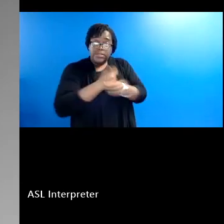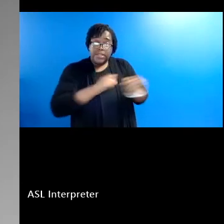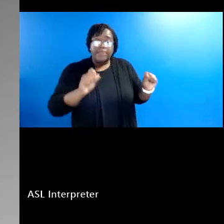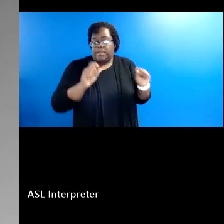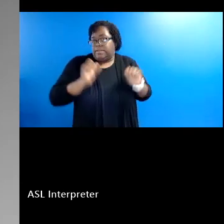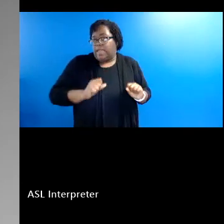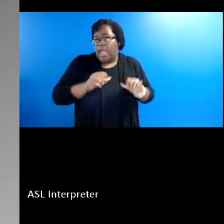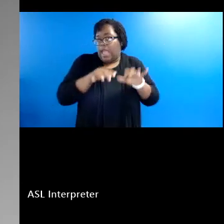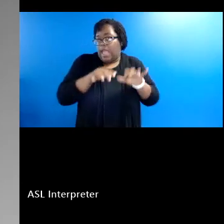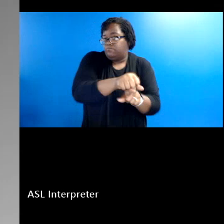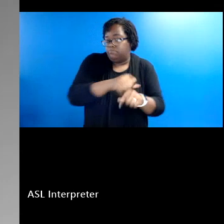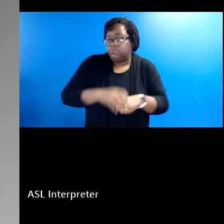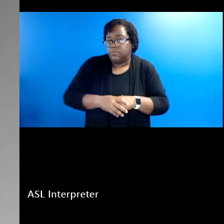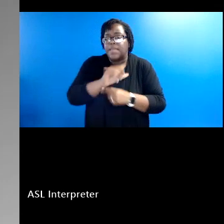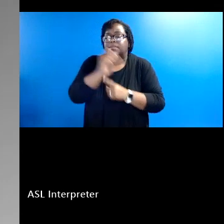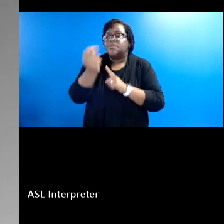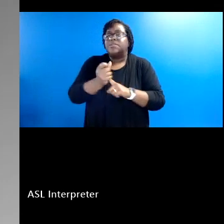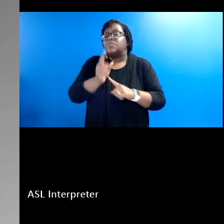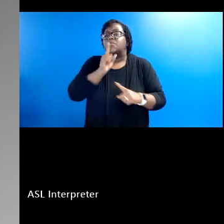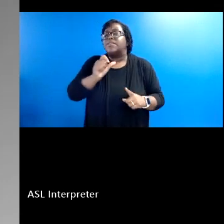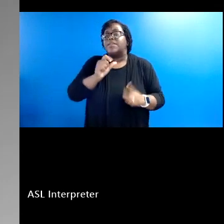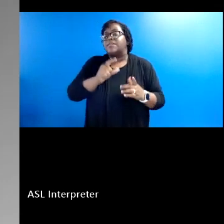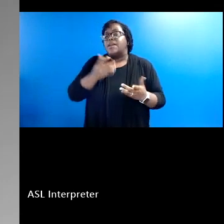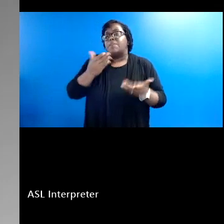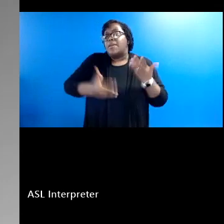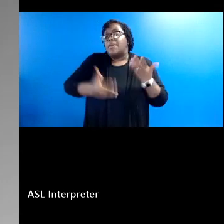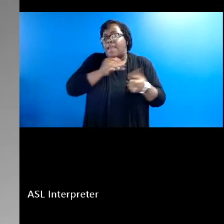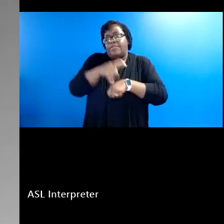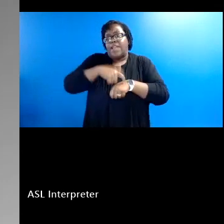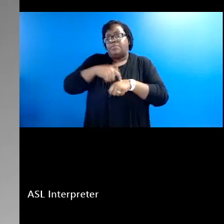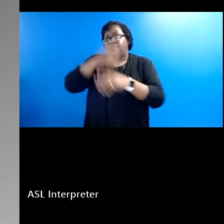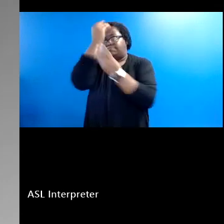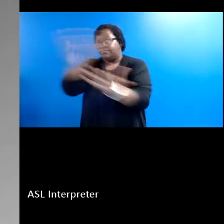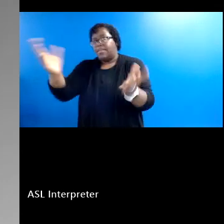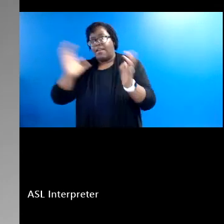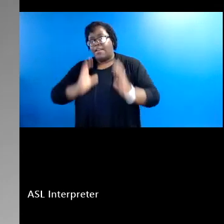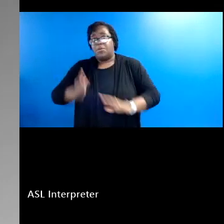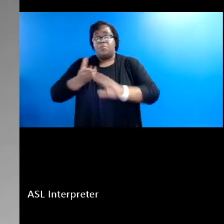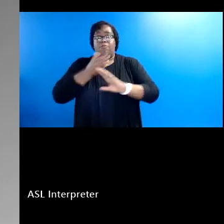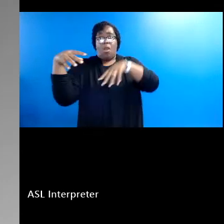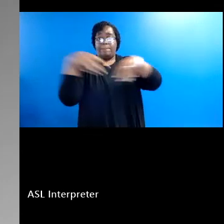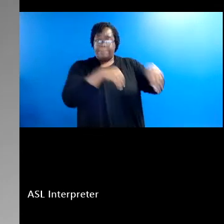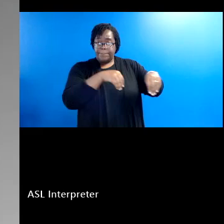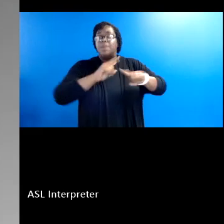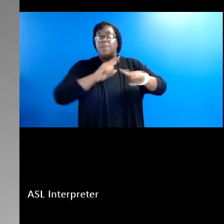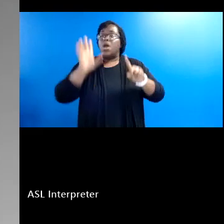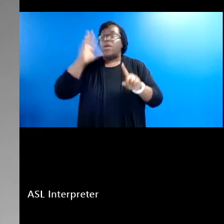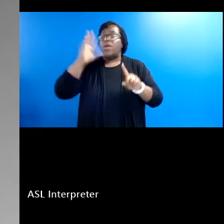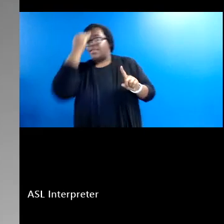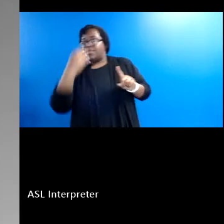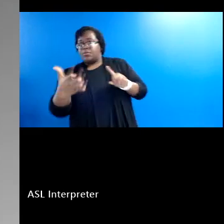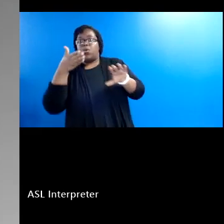these instances, it's not likely that we'll have time to notify customers in advance of the de-energizations, but we will follow up with notifications as